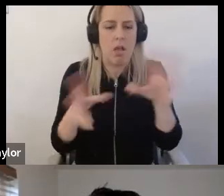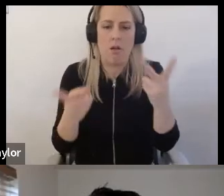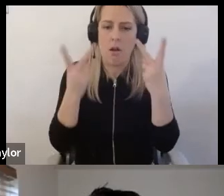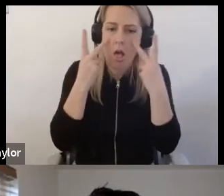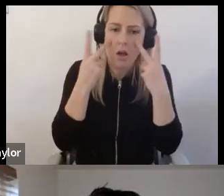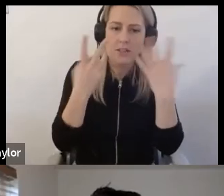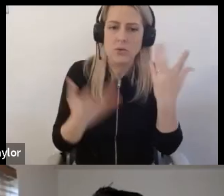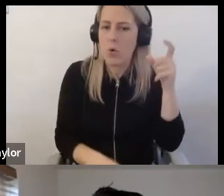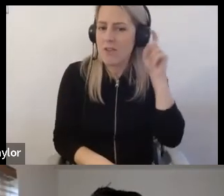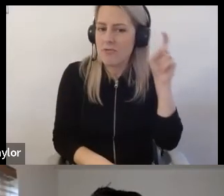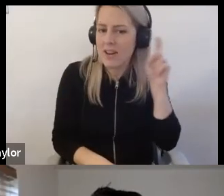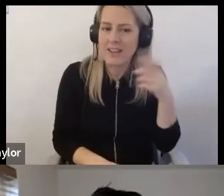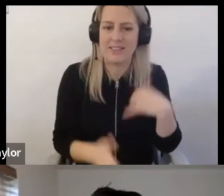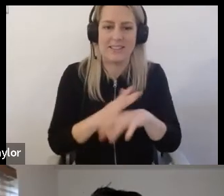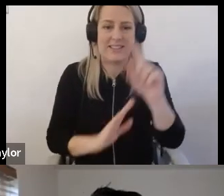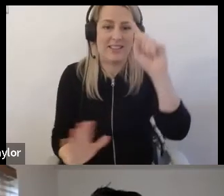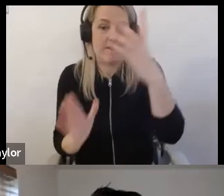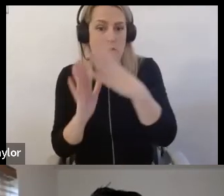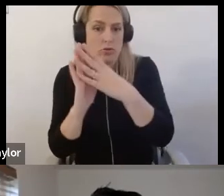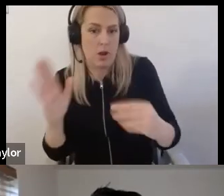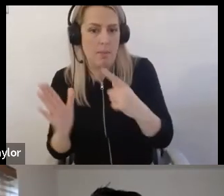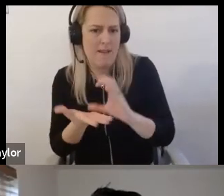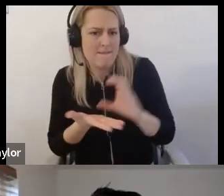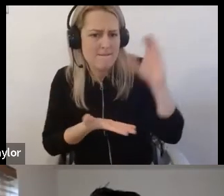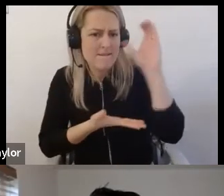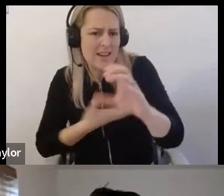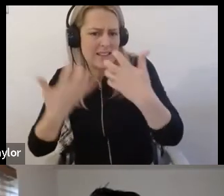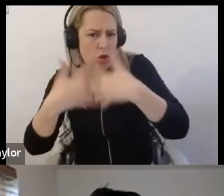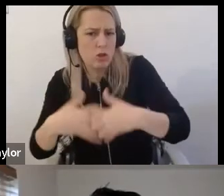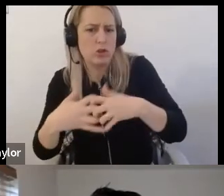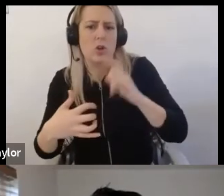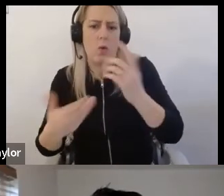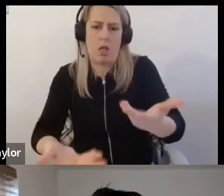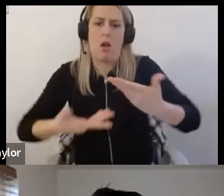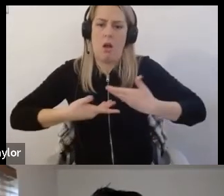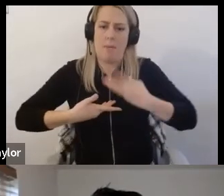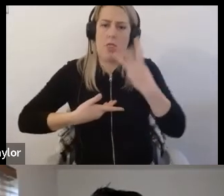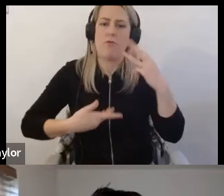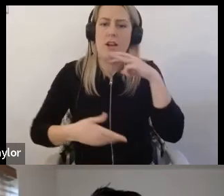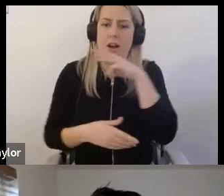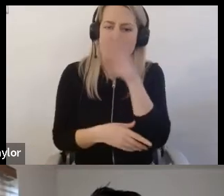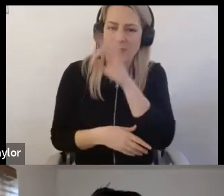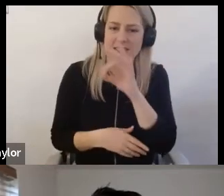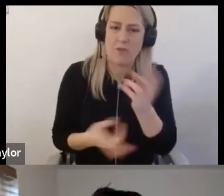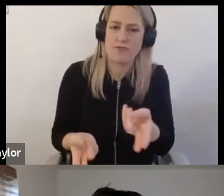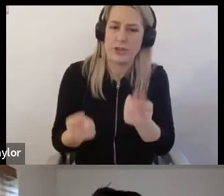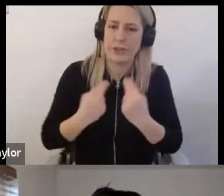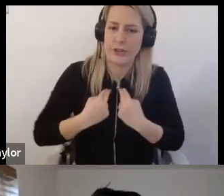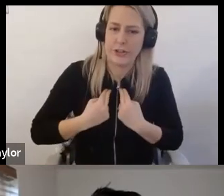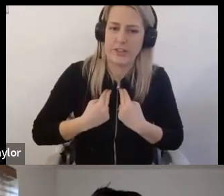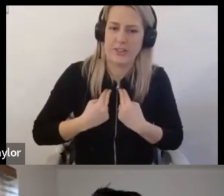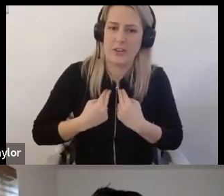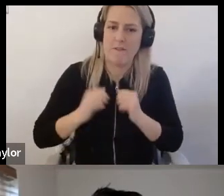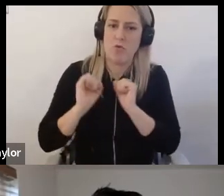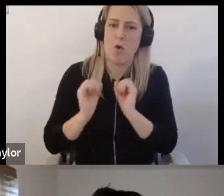return on what you're investing in, if you look at the entire ecosystem of innovation. And I think that in order to win the argument, like how do we drive